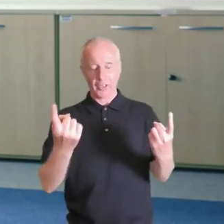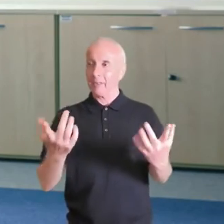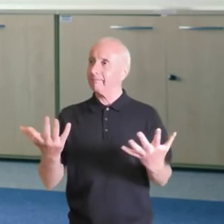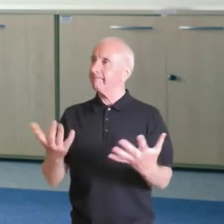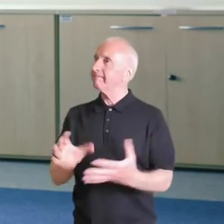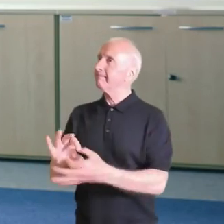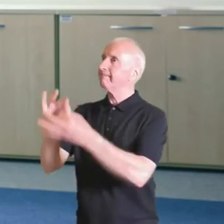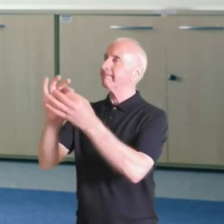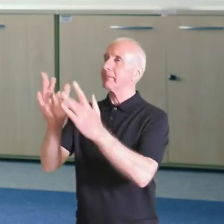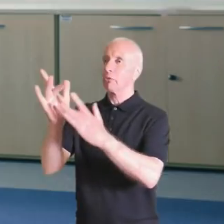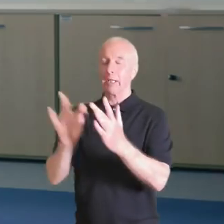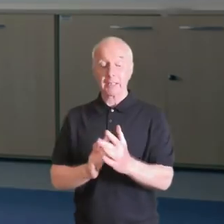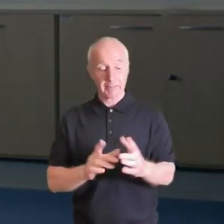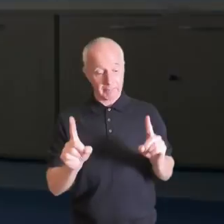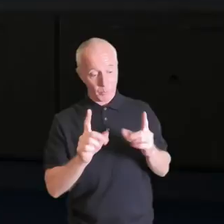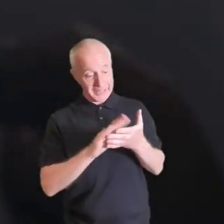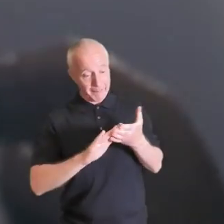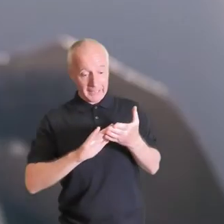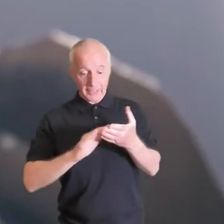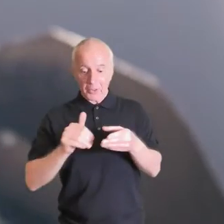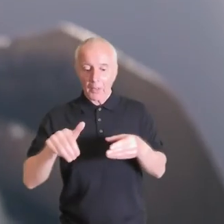So, what does it mean to belong to Baptists together?